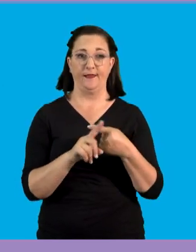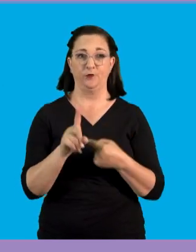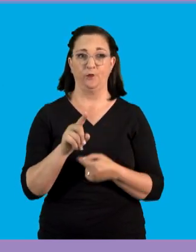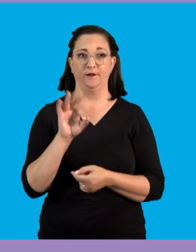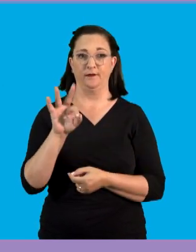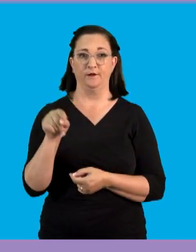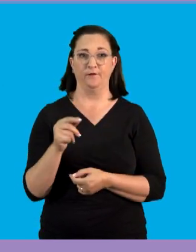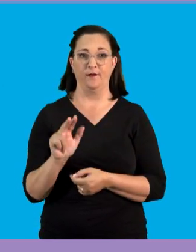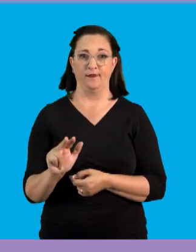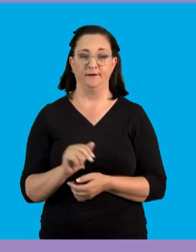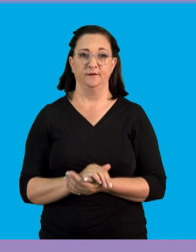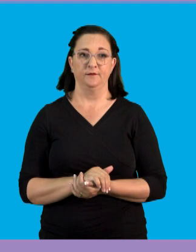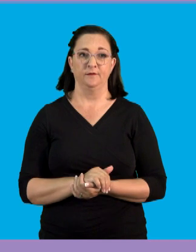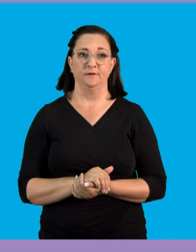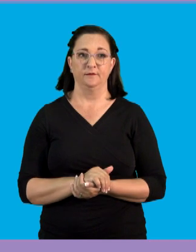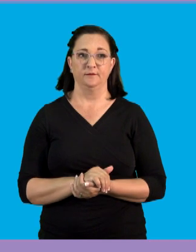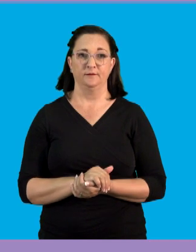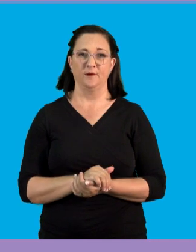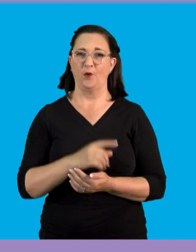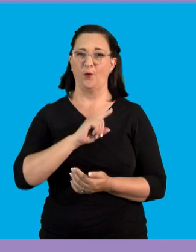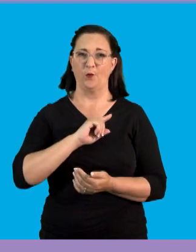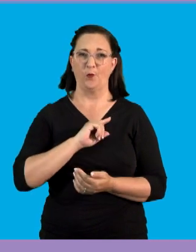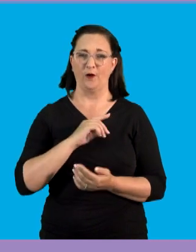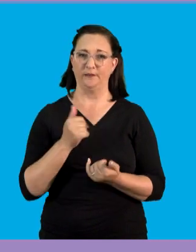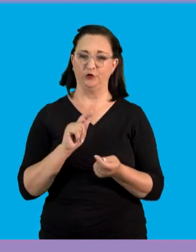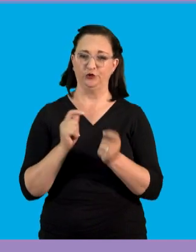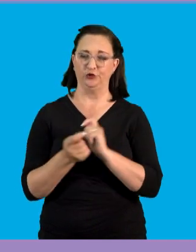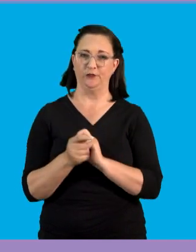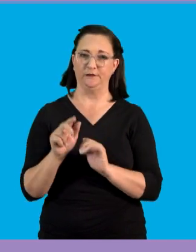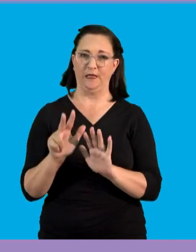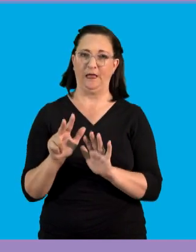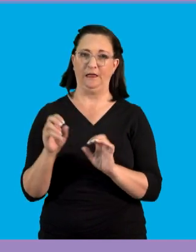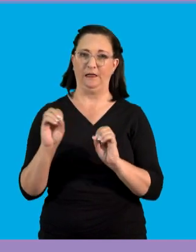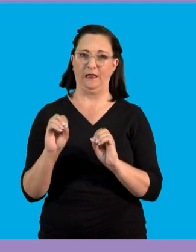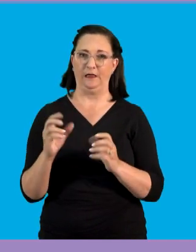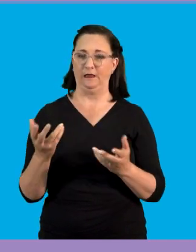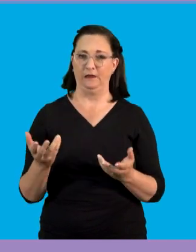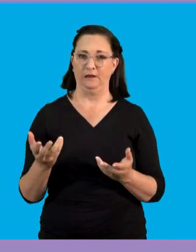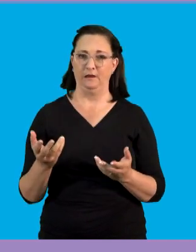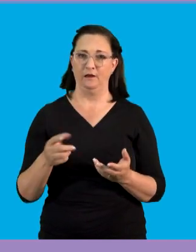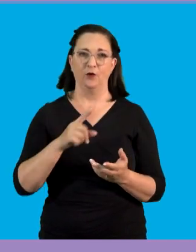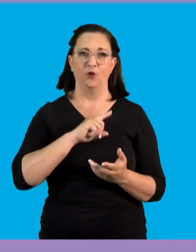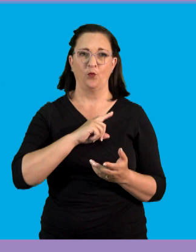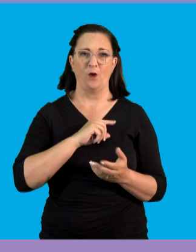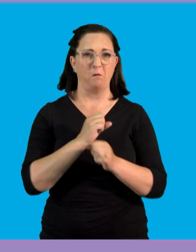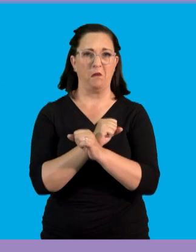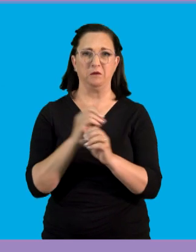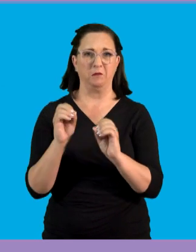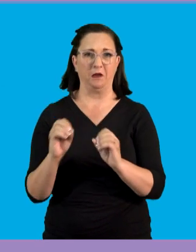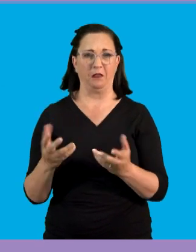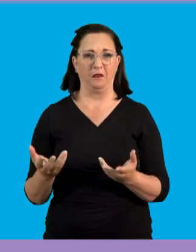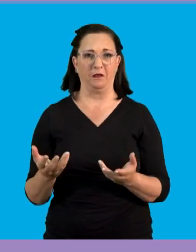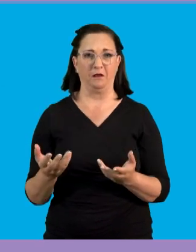adding this to 3 divided by 8. Why am I not changing the denominator? Why am I not multiplying by